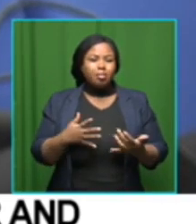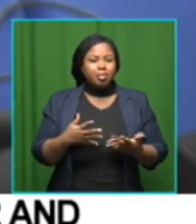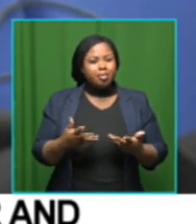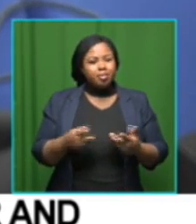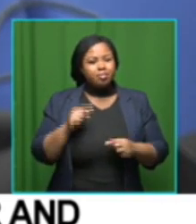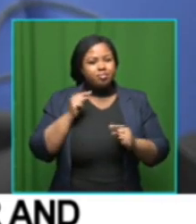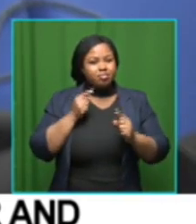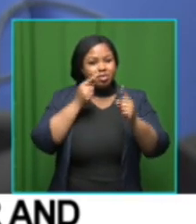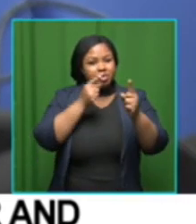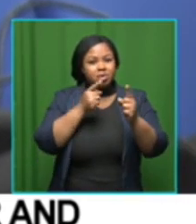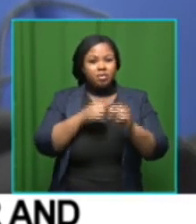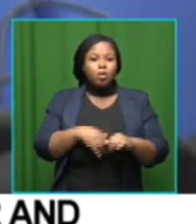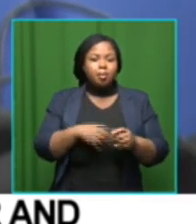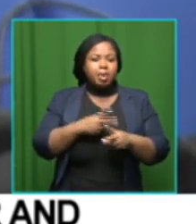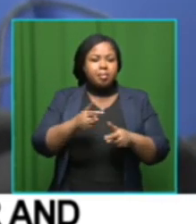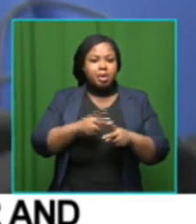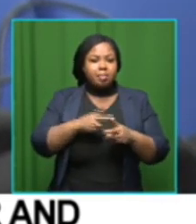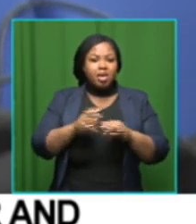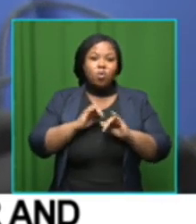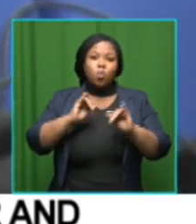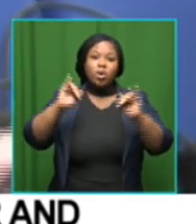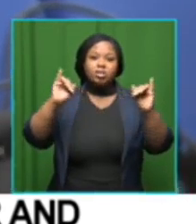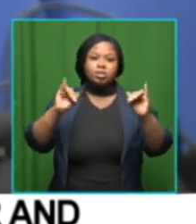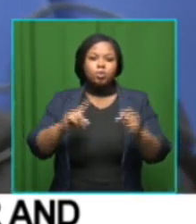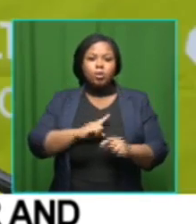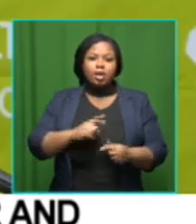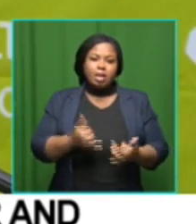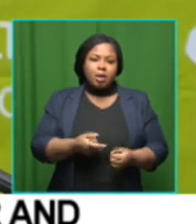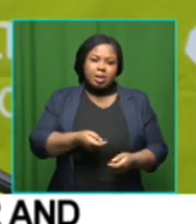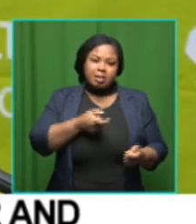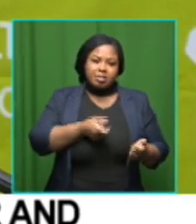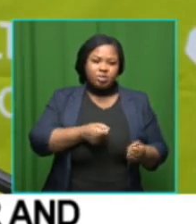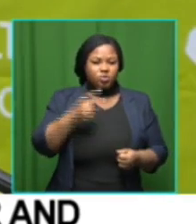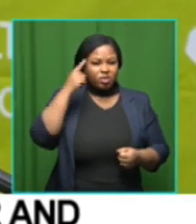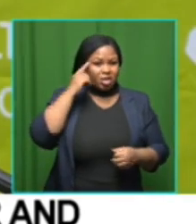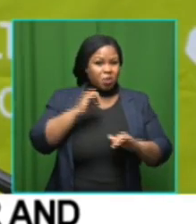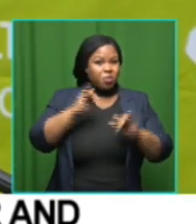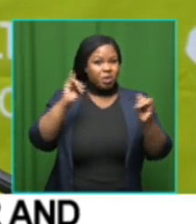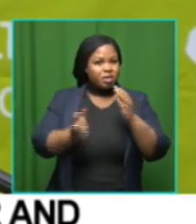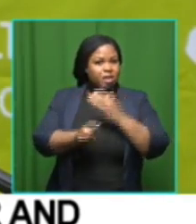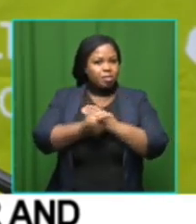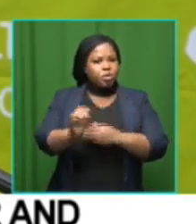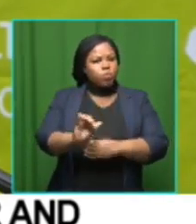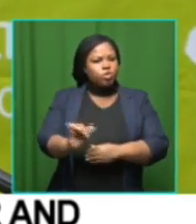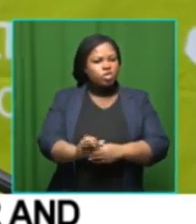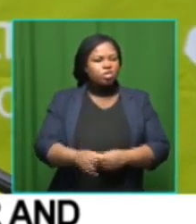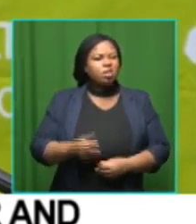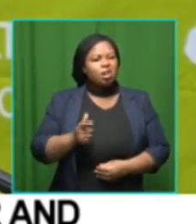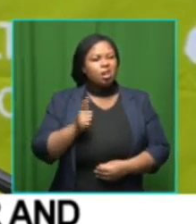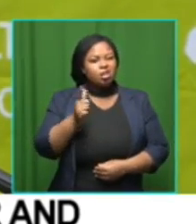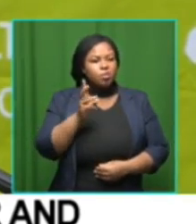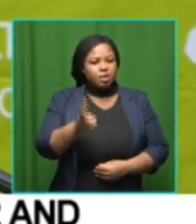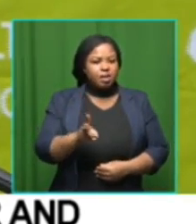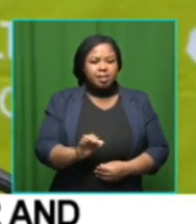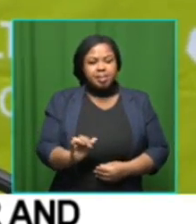scenario that we are preparing for as a country? Thank you, colleagues. That will be the last question.